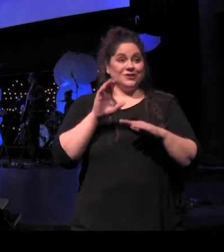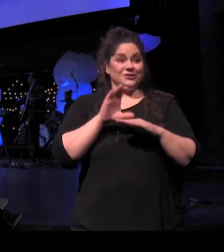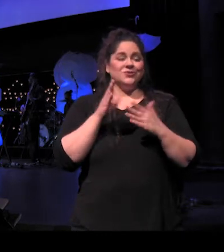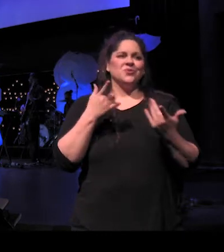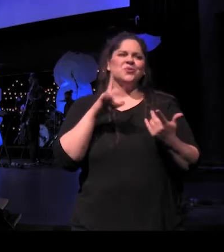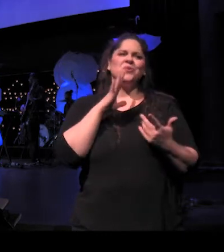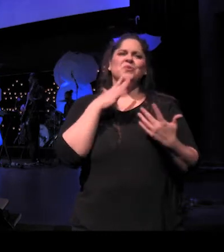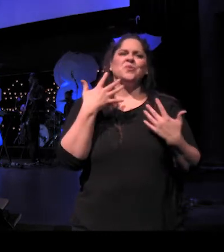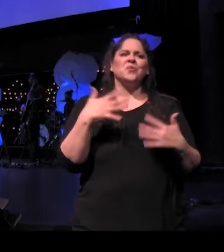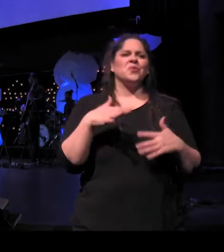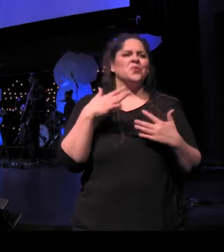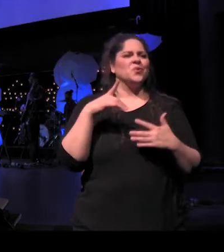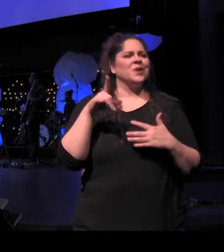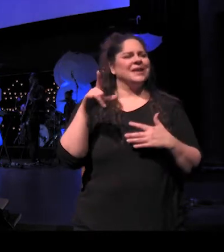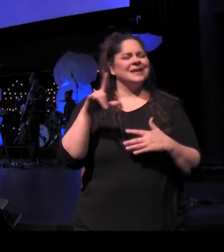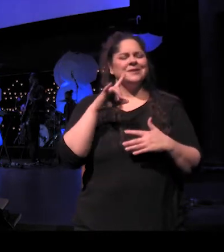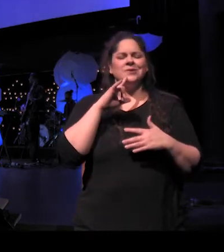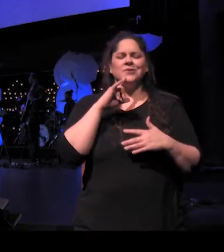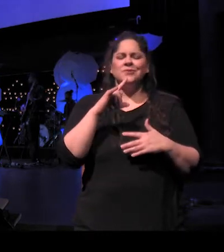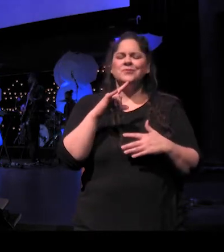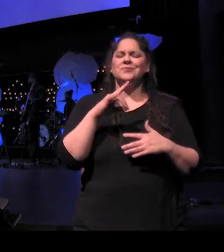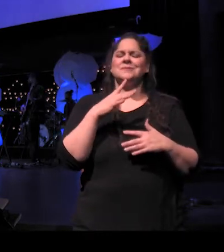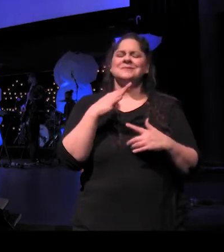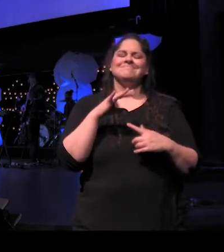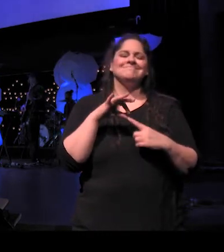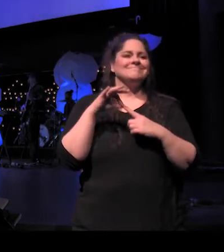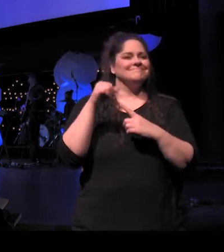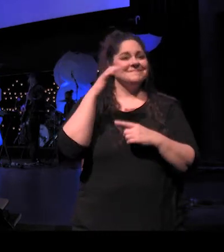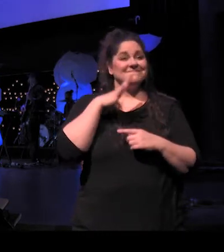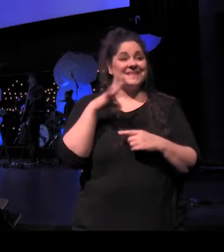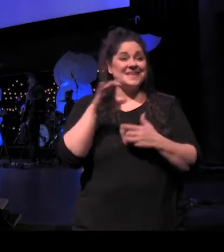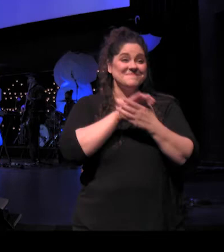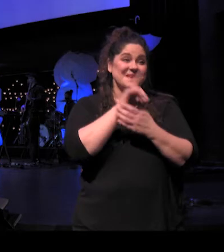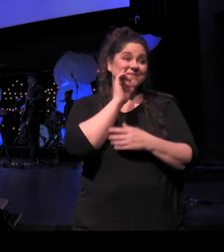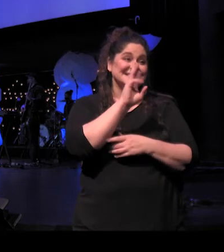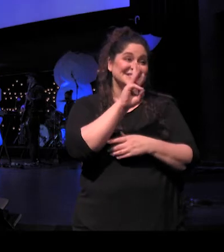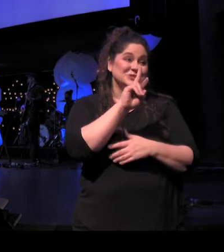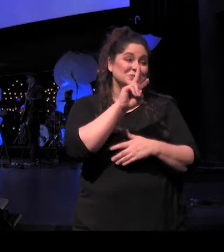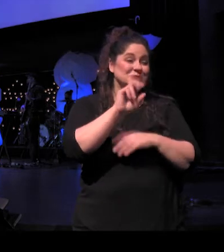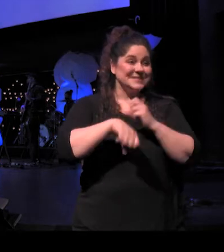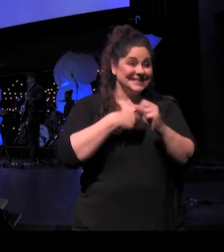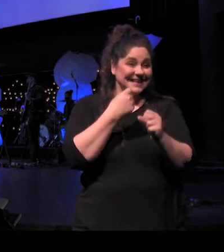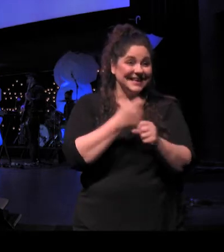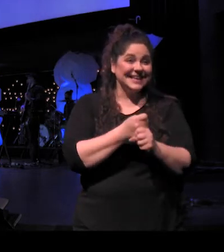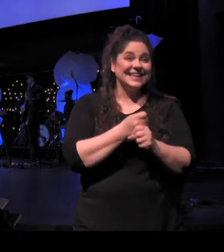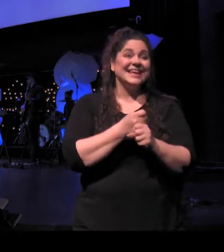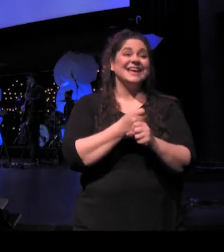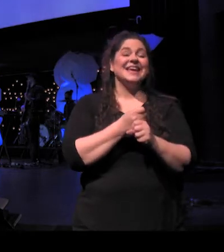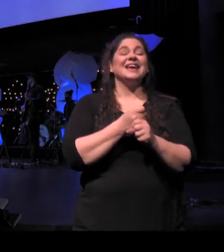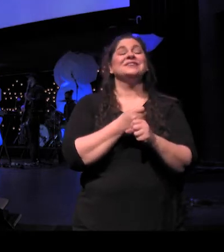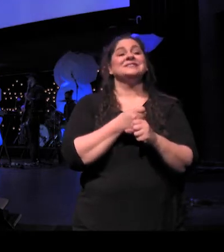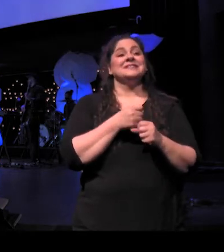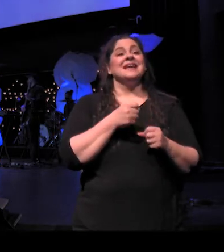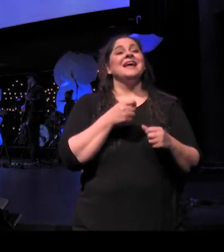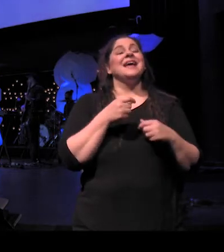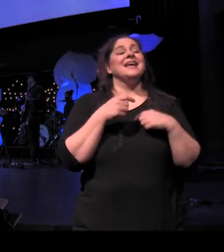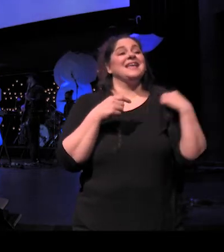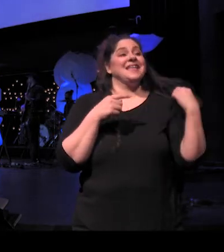man. 62 years married. Elda and Ivor did missions together, and Elda